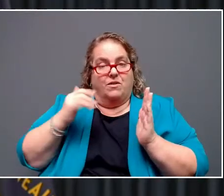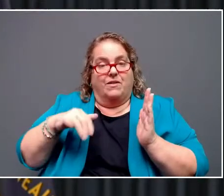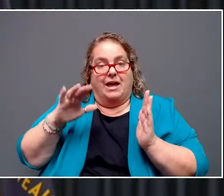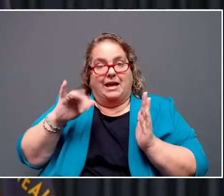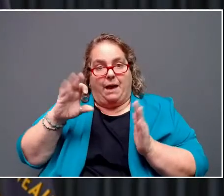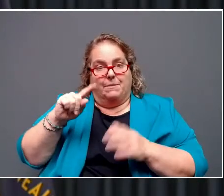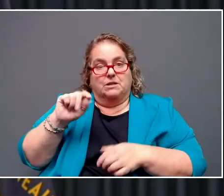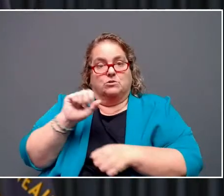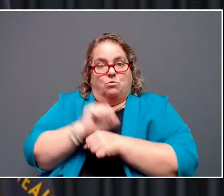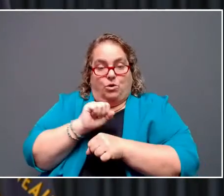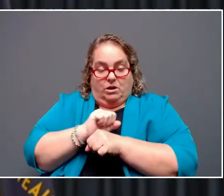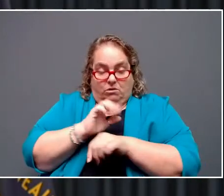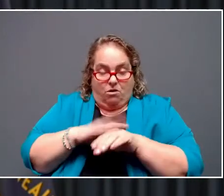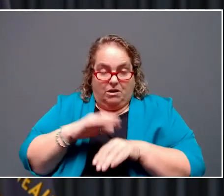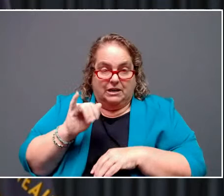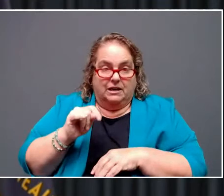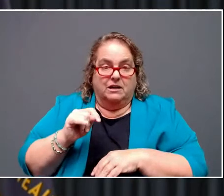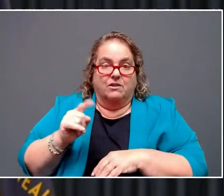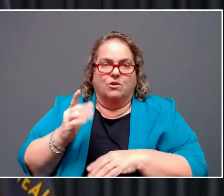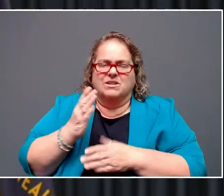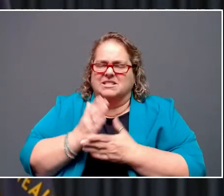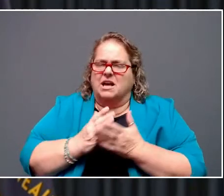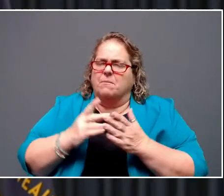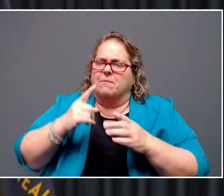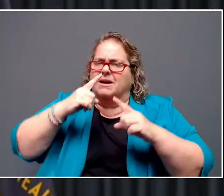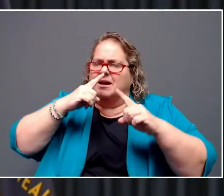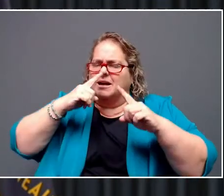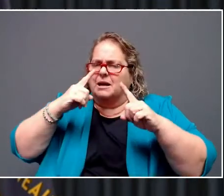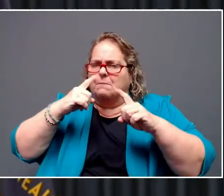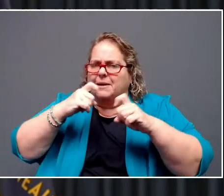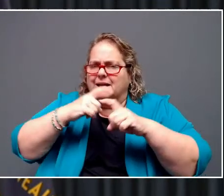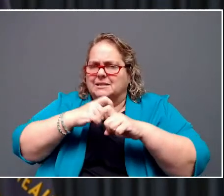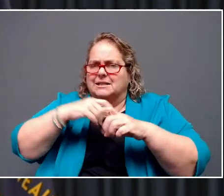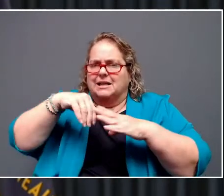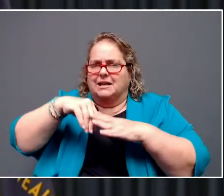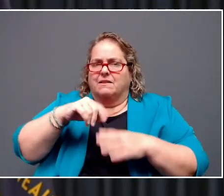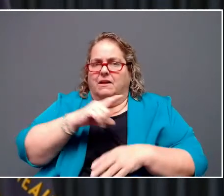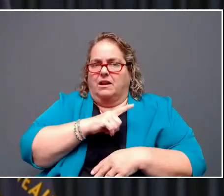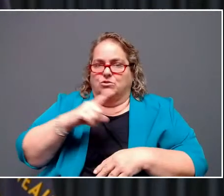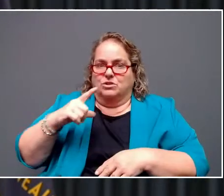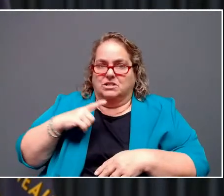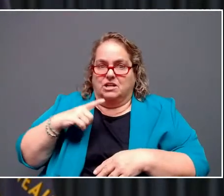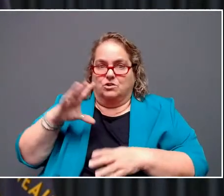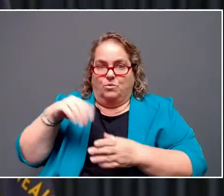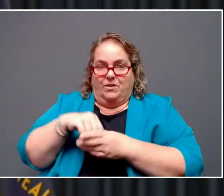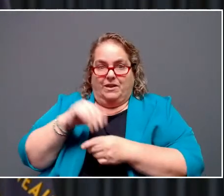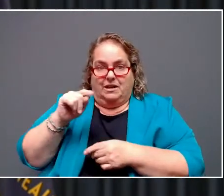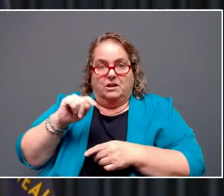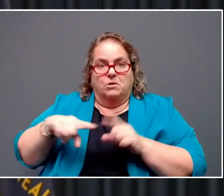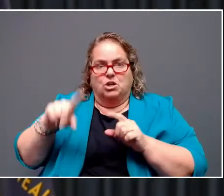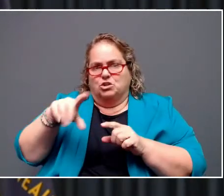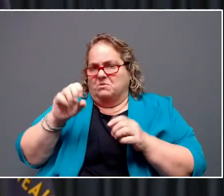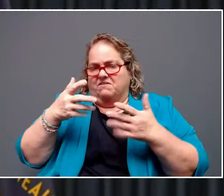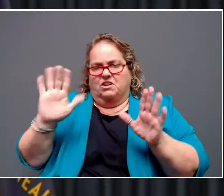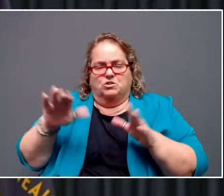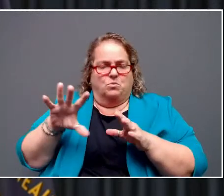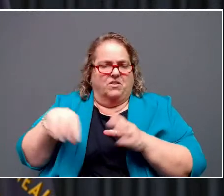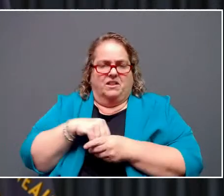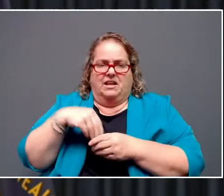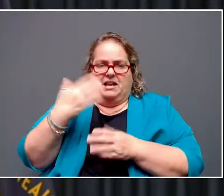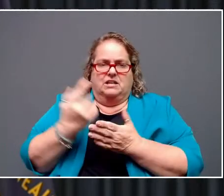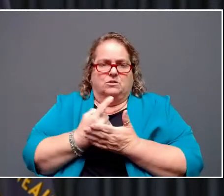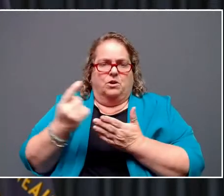were some complexities in the legislation, but that should be done here in the next week or so. It needs to get